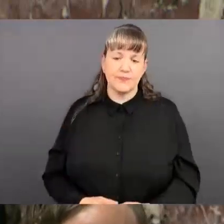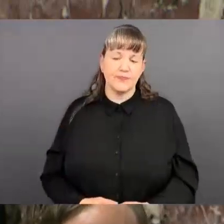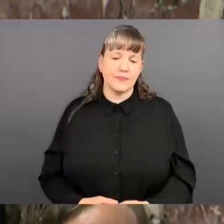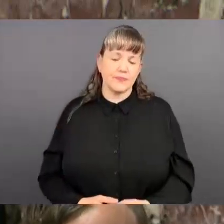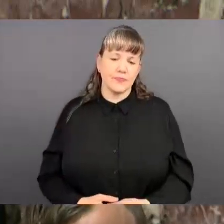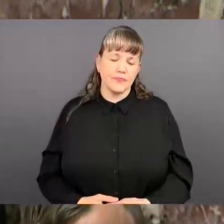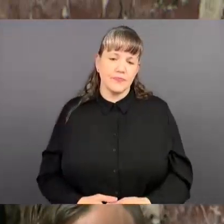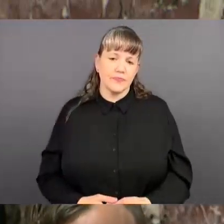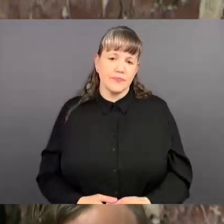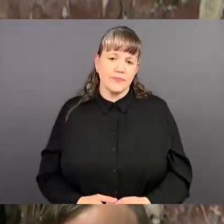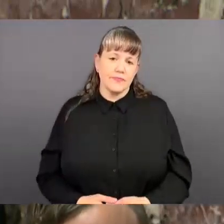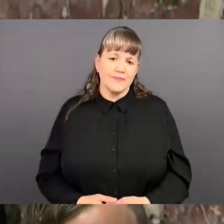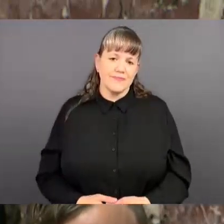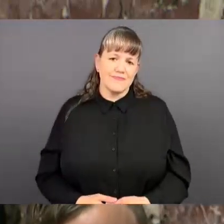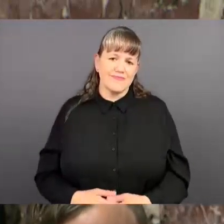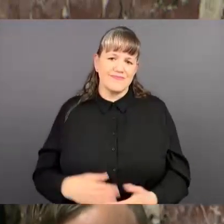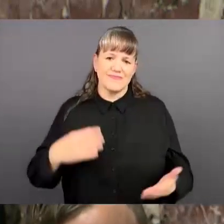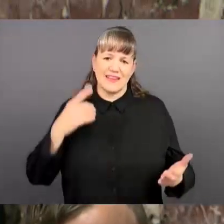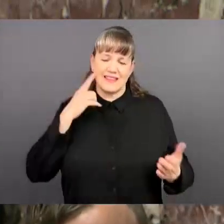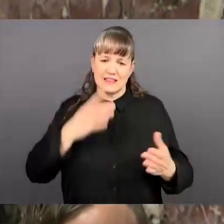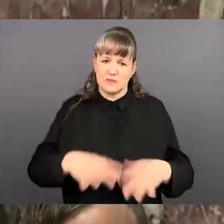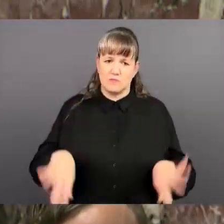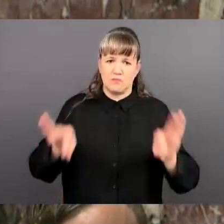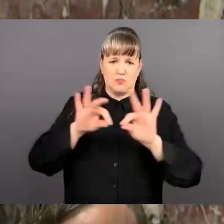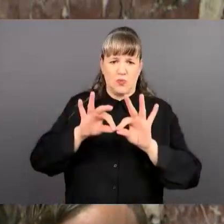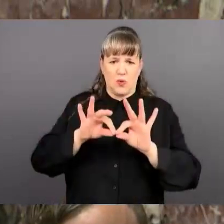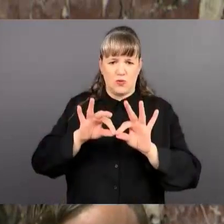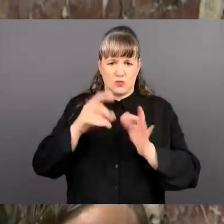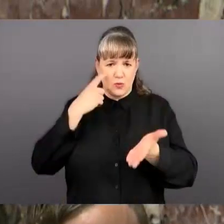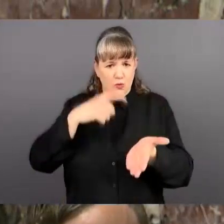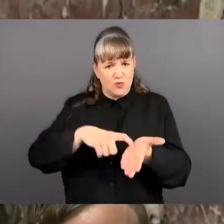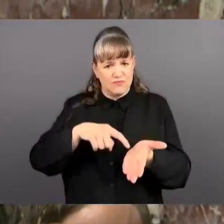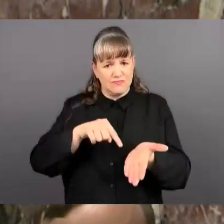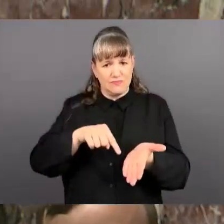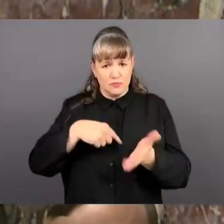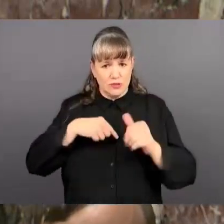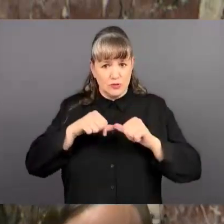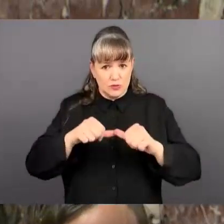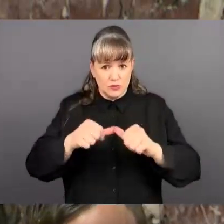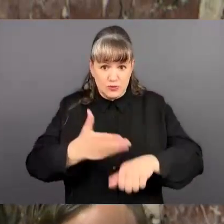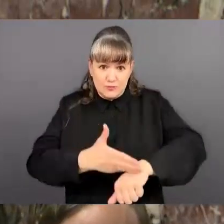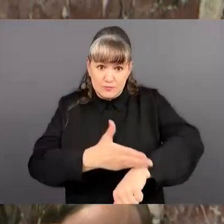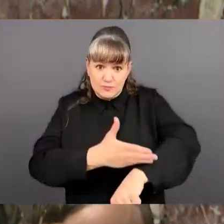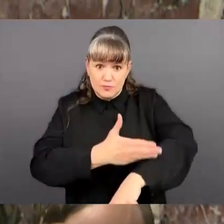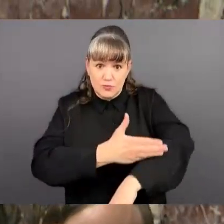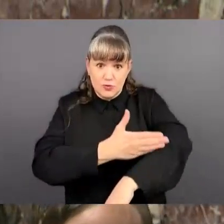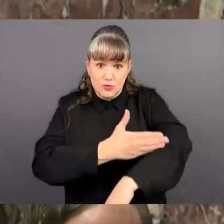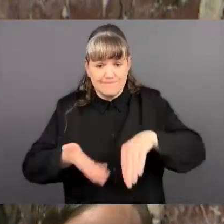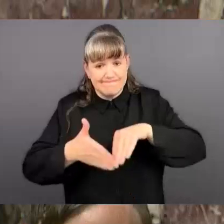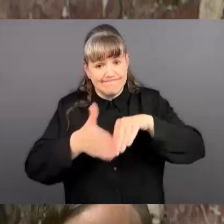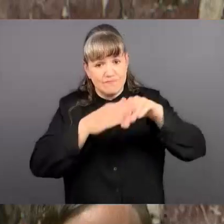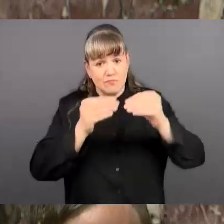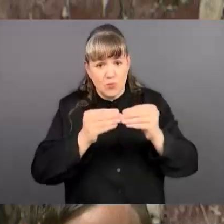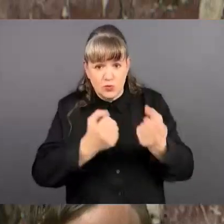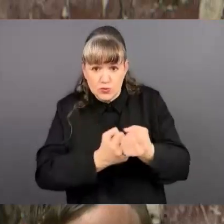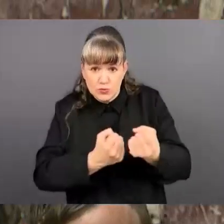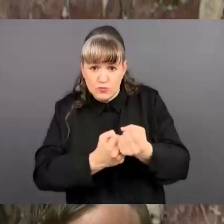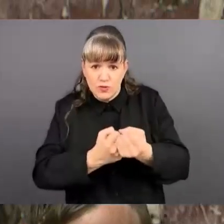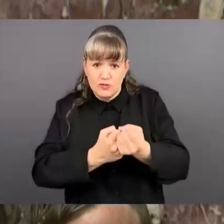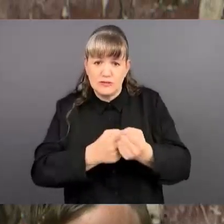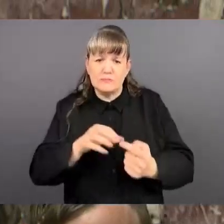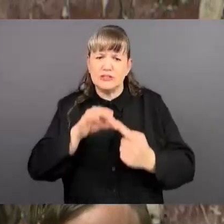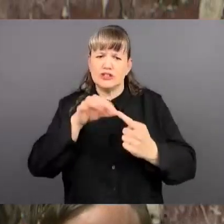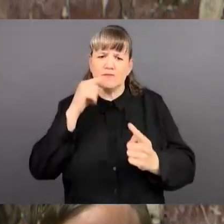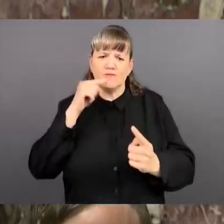to note that we have continued to increase supports, especially supports for diverse learners in our classrooms.